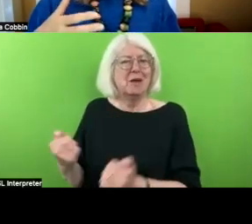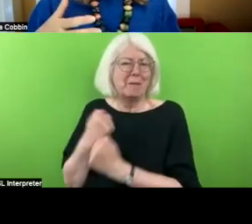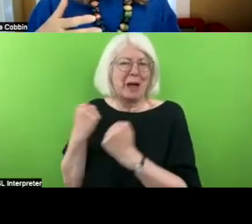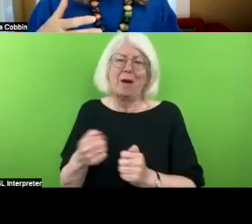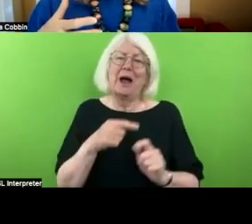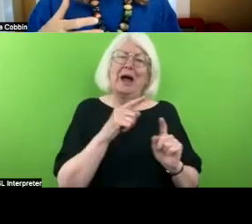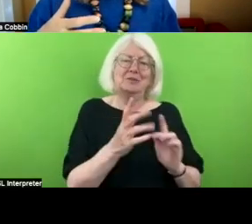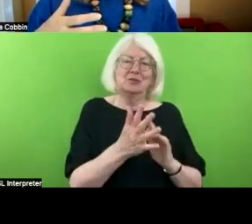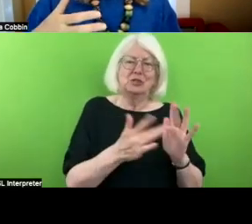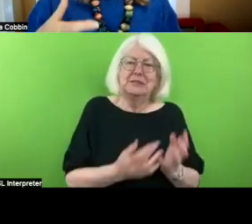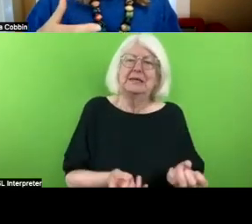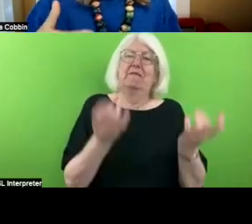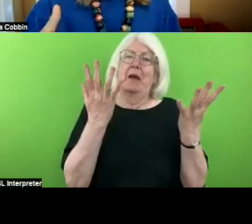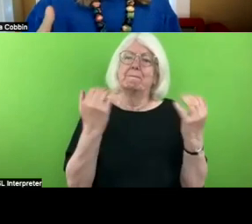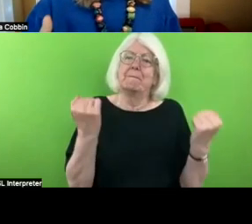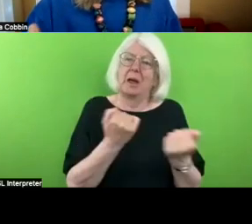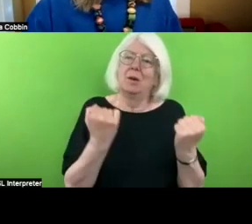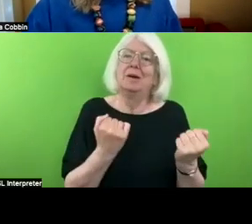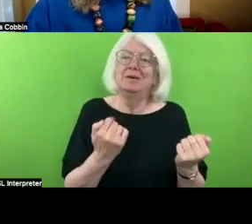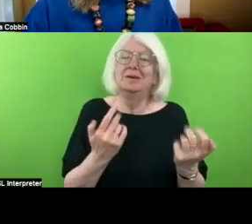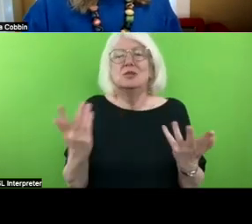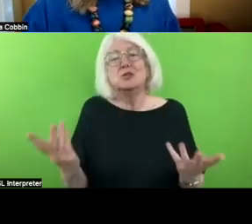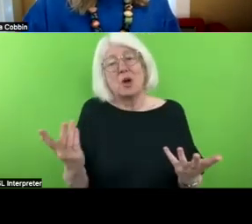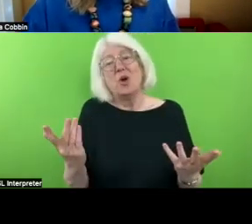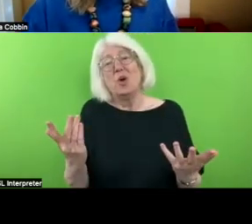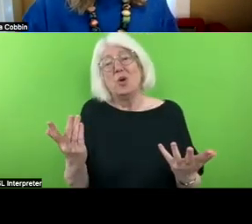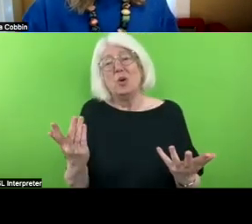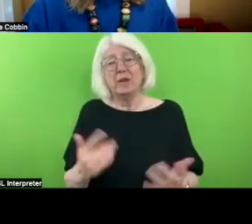that leaders ought to be giving away their